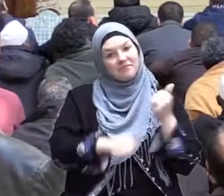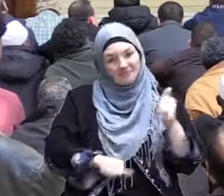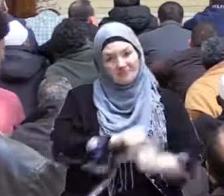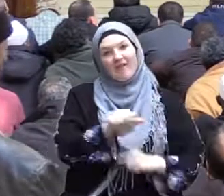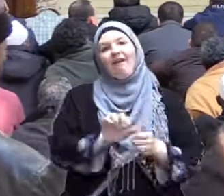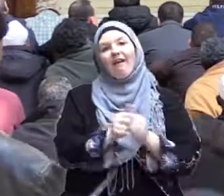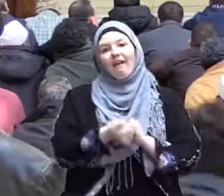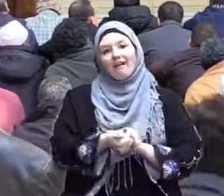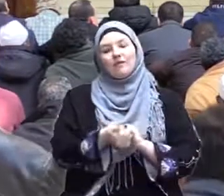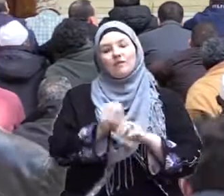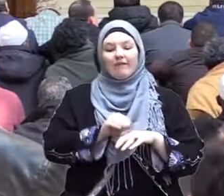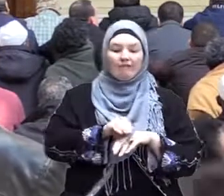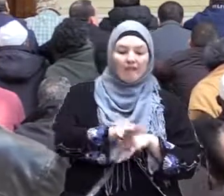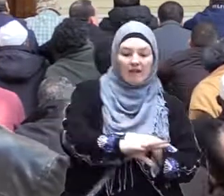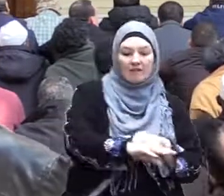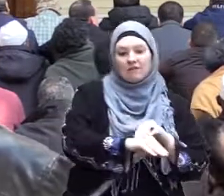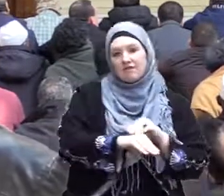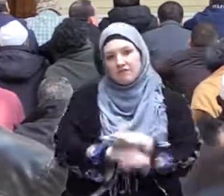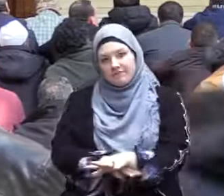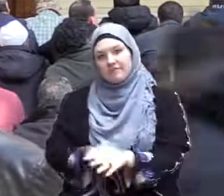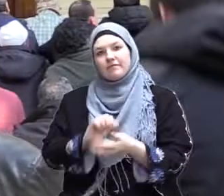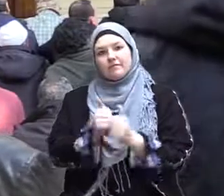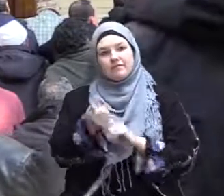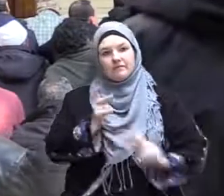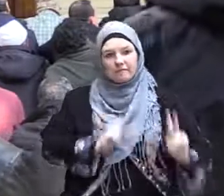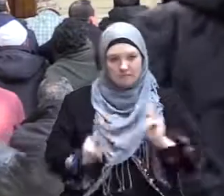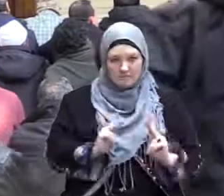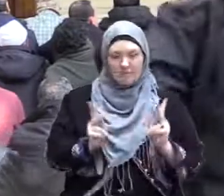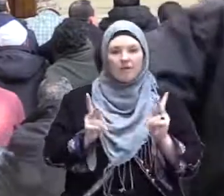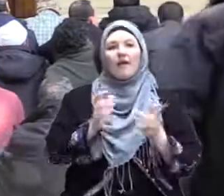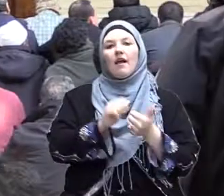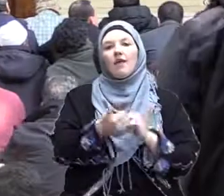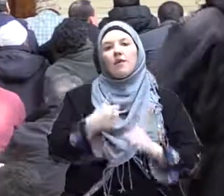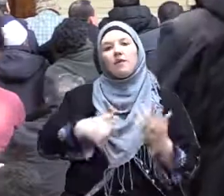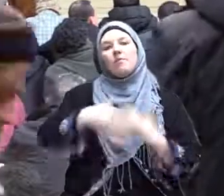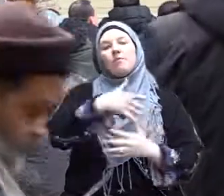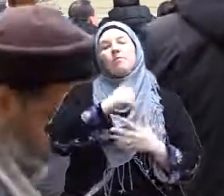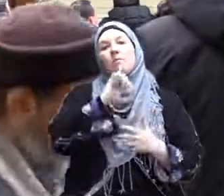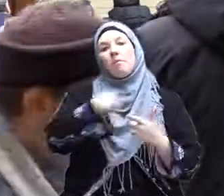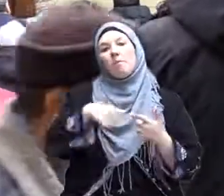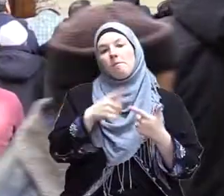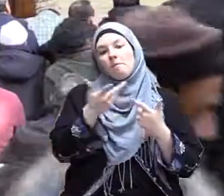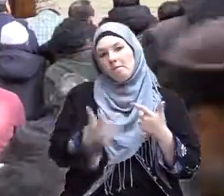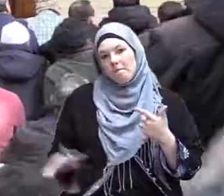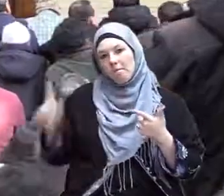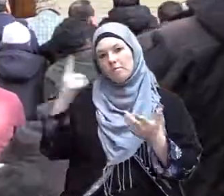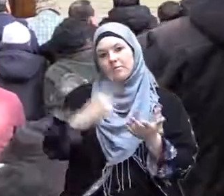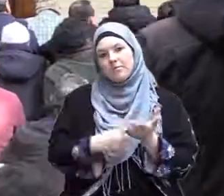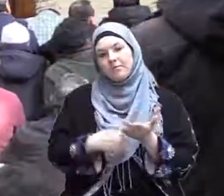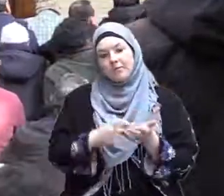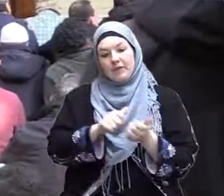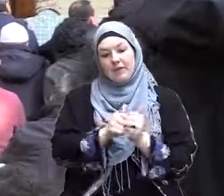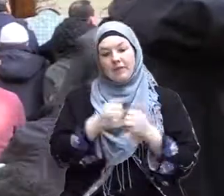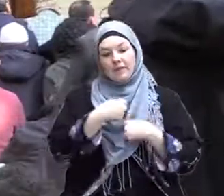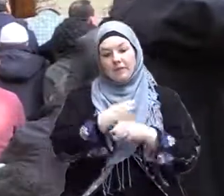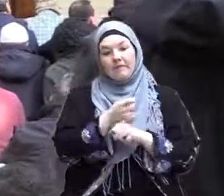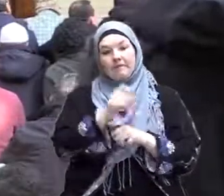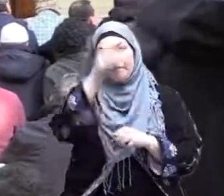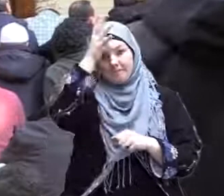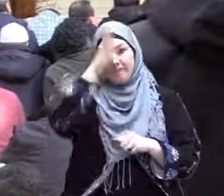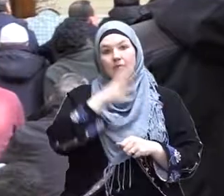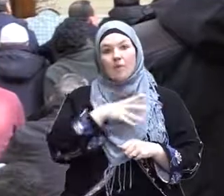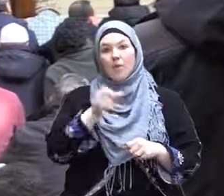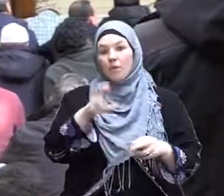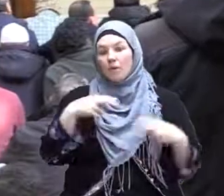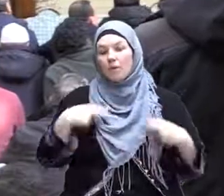this affects the makeup of a person. We also created about the fact that in the creation of man, there